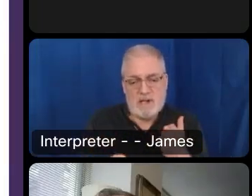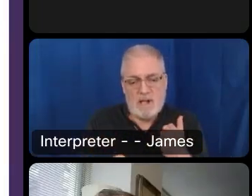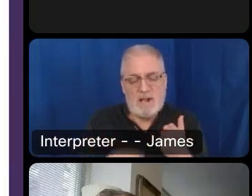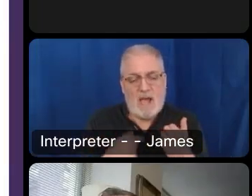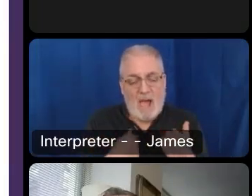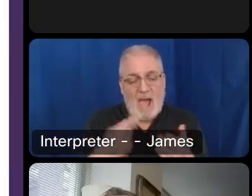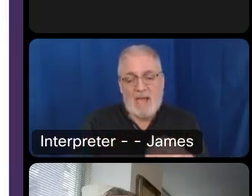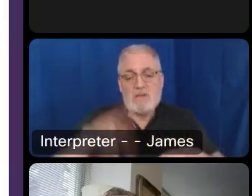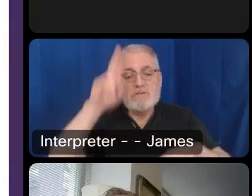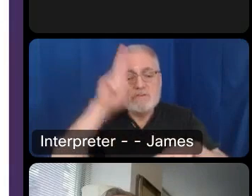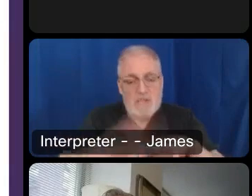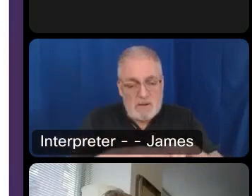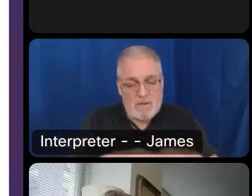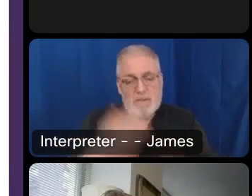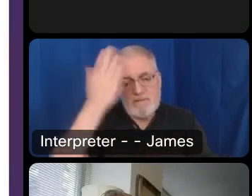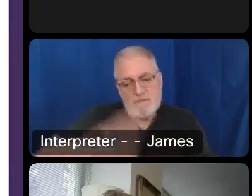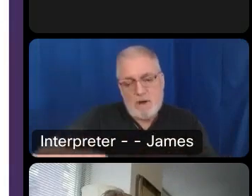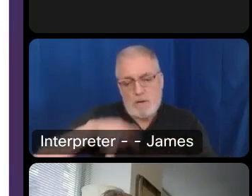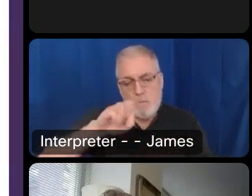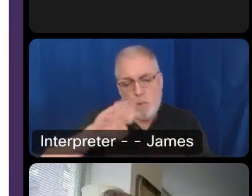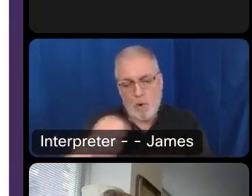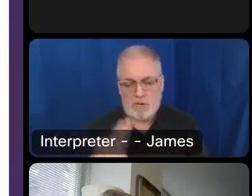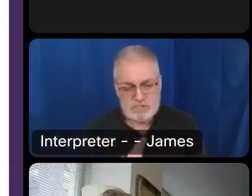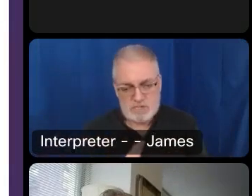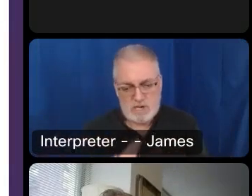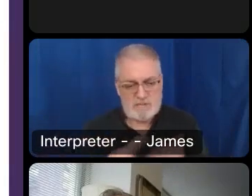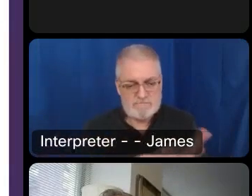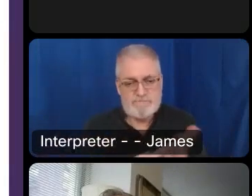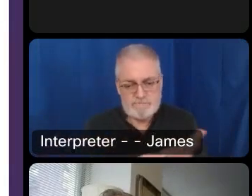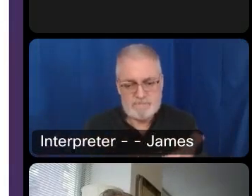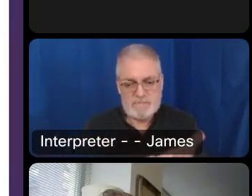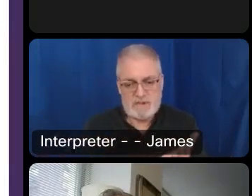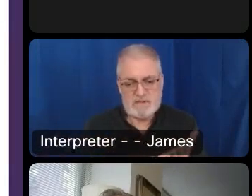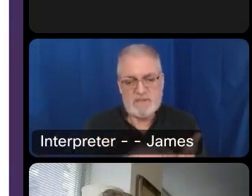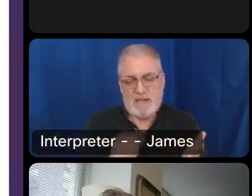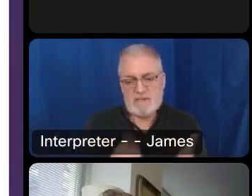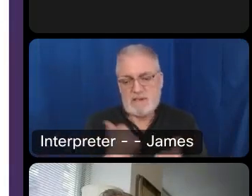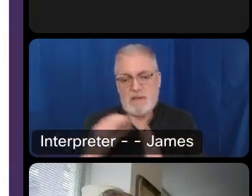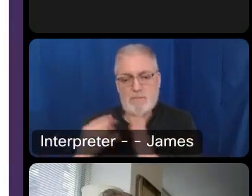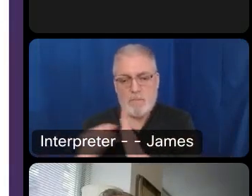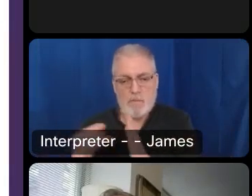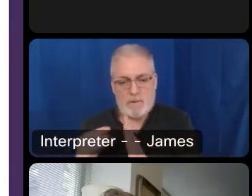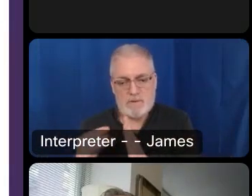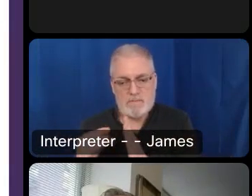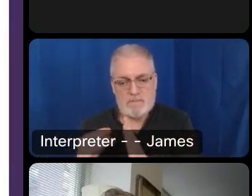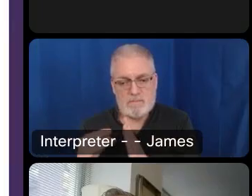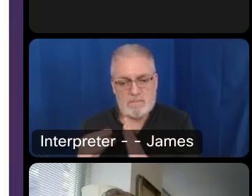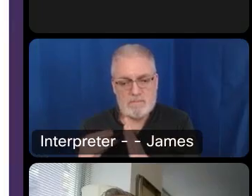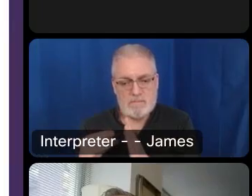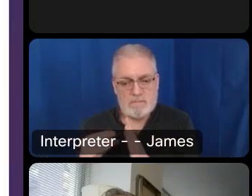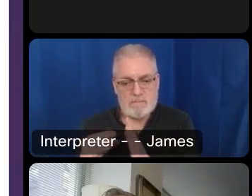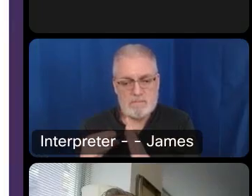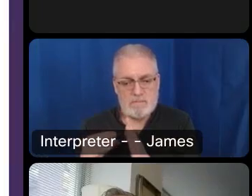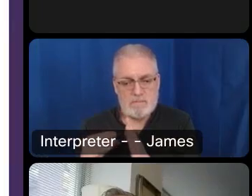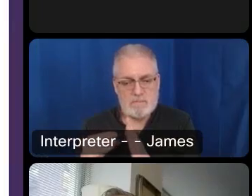actually going through it with them. Yeah. So that's the other piece of it is. No, that's great. That's great. Thanks. All right. So we're going to